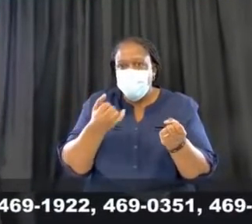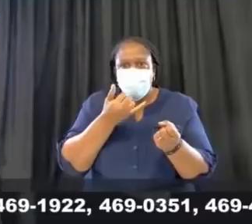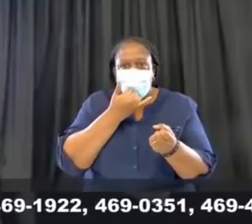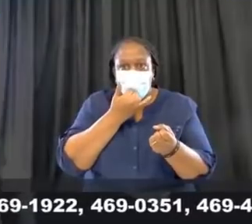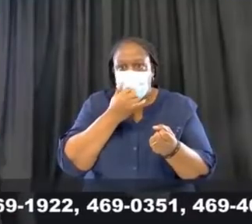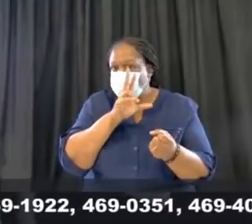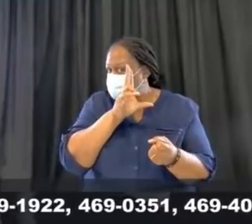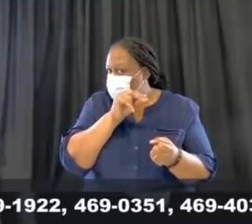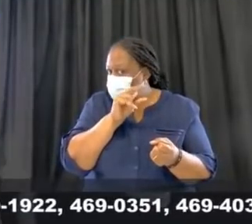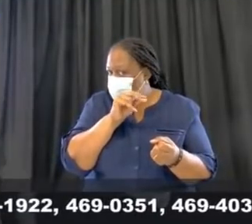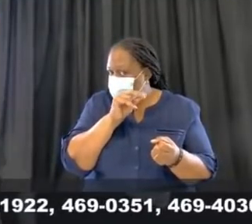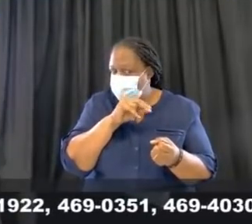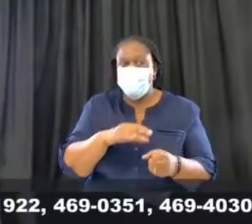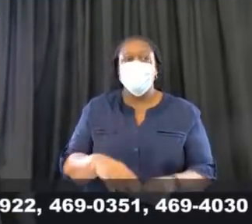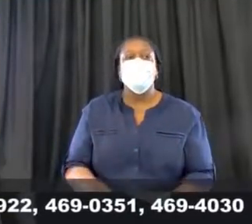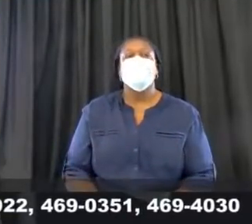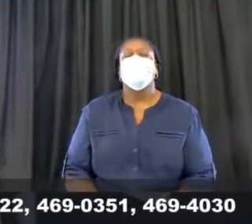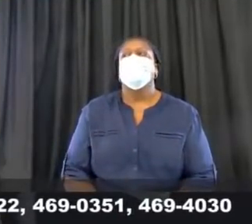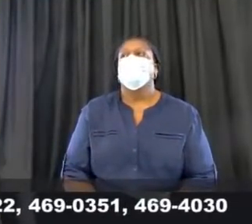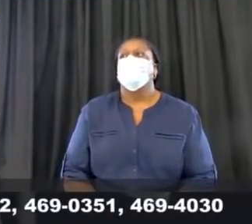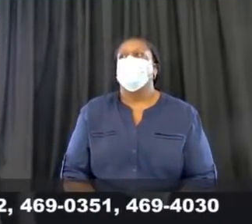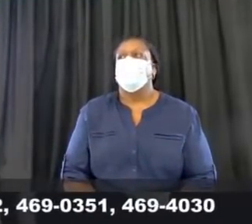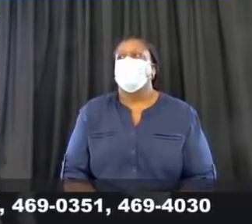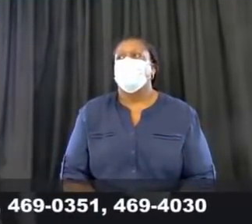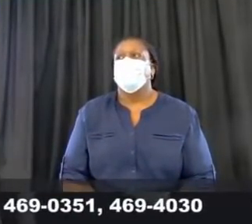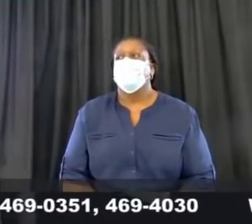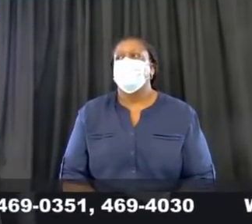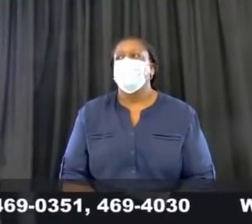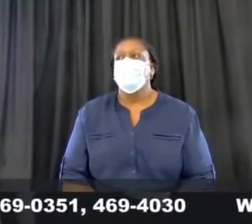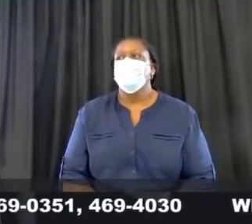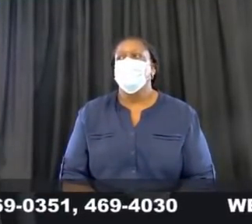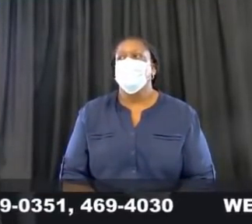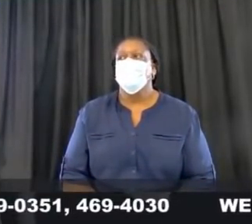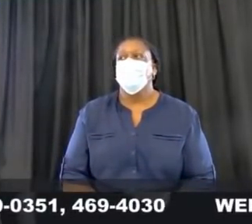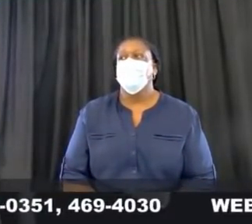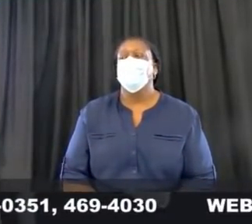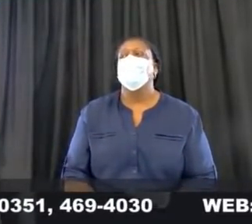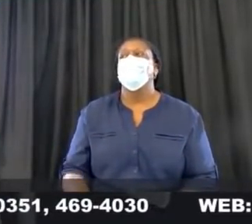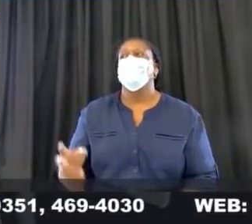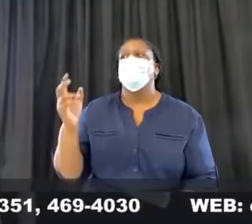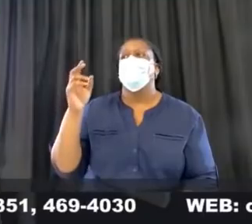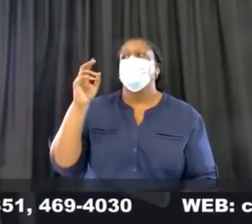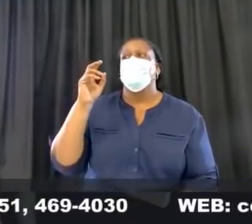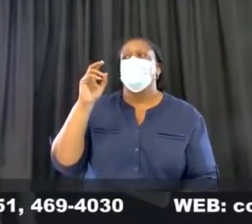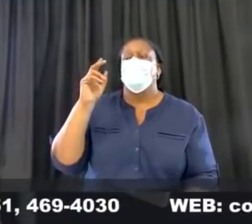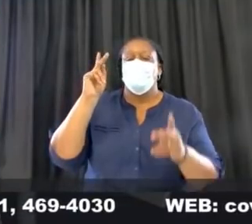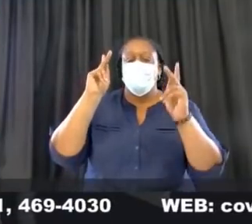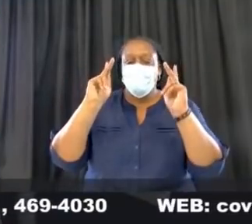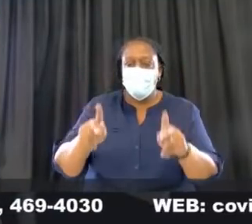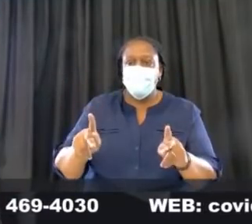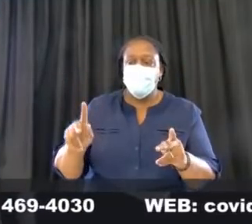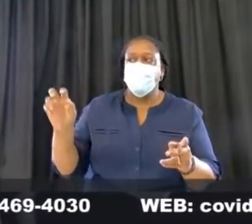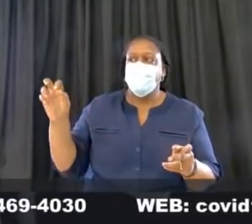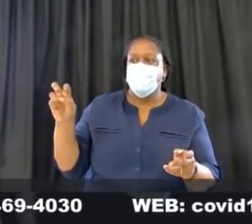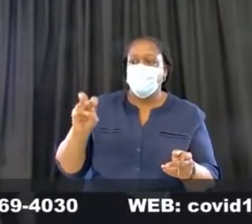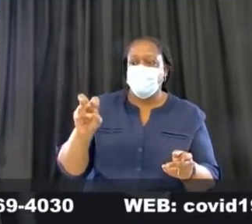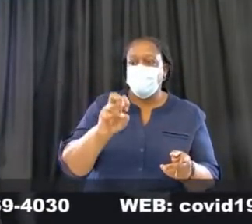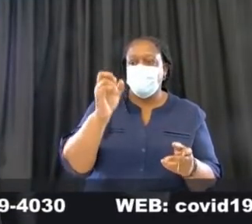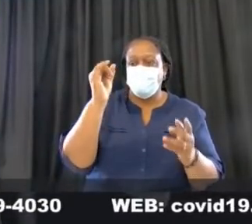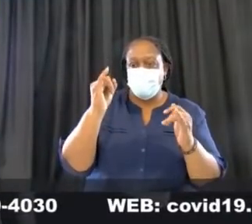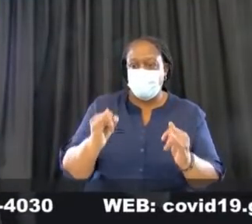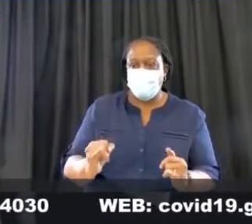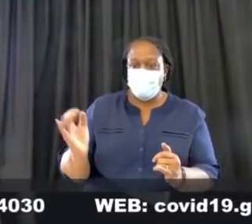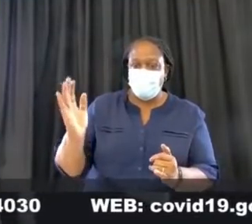the incoming international tourists on that day will be provided with tours such as